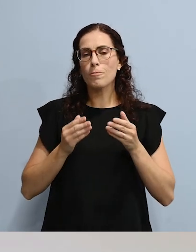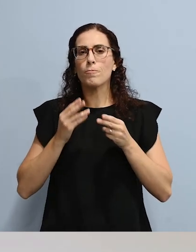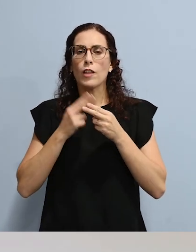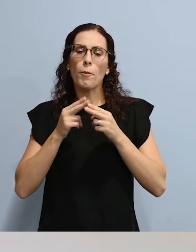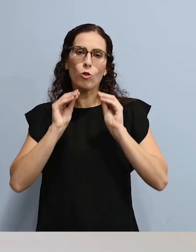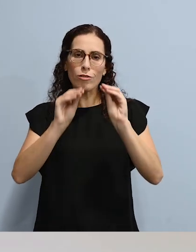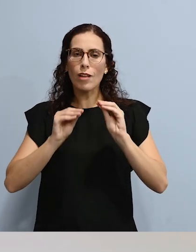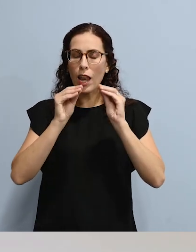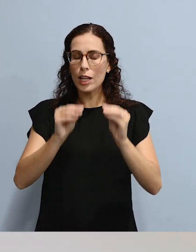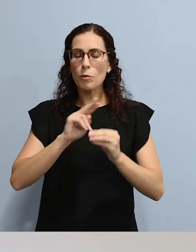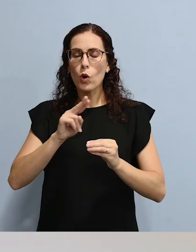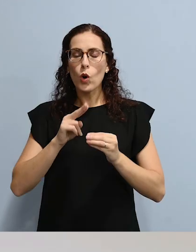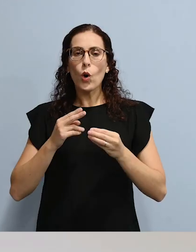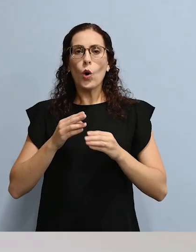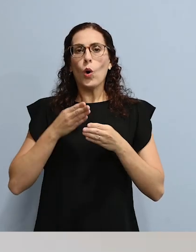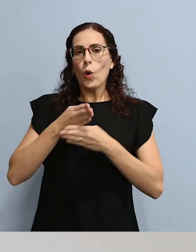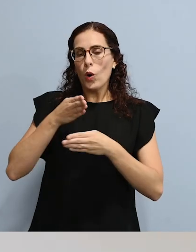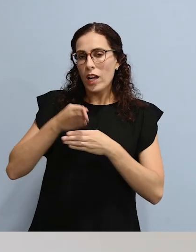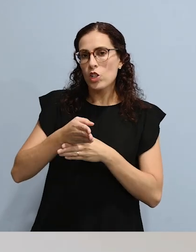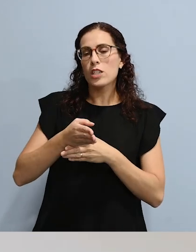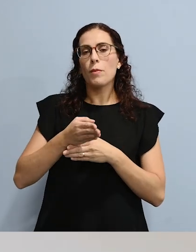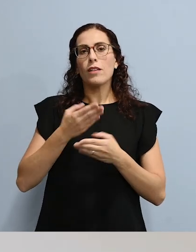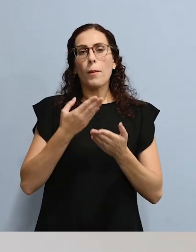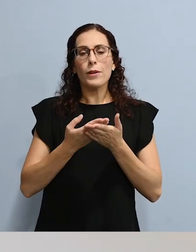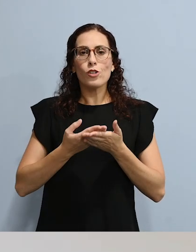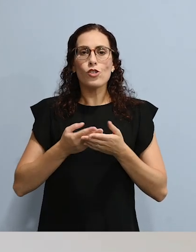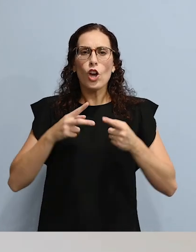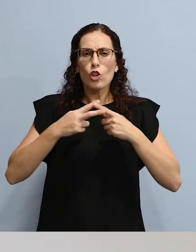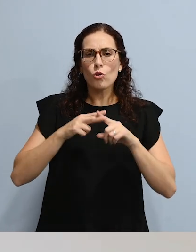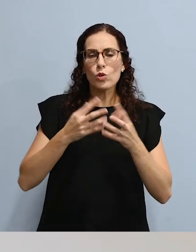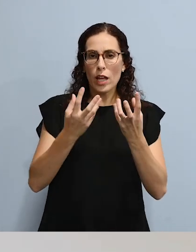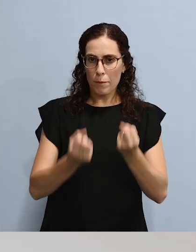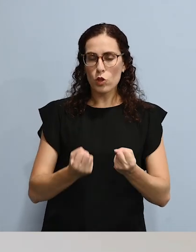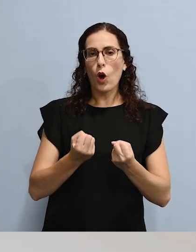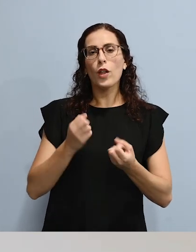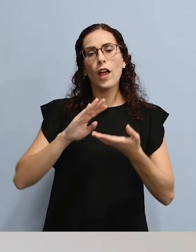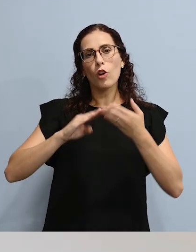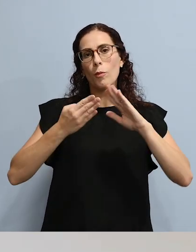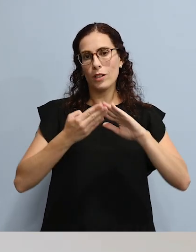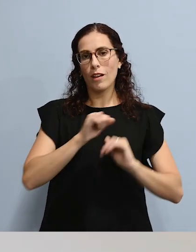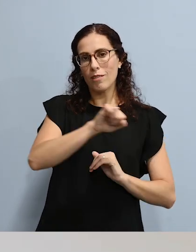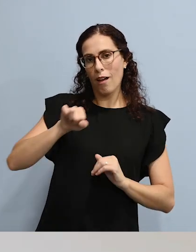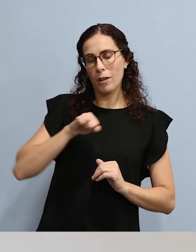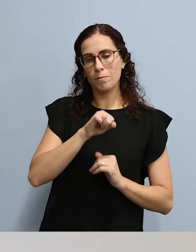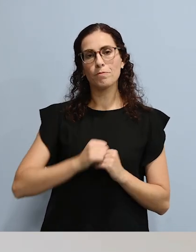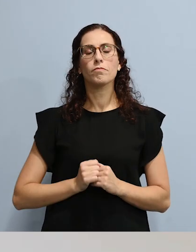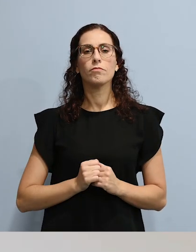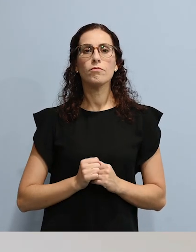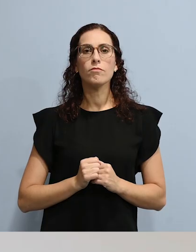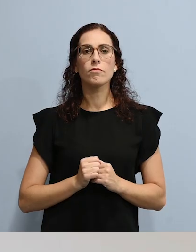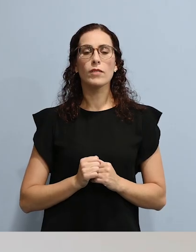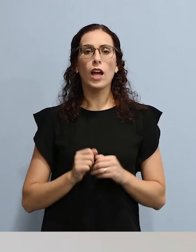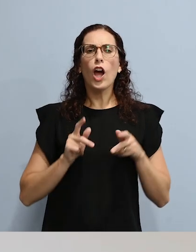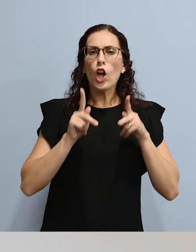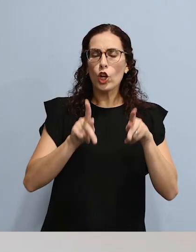outcomes, teaching methods, and accessibility principles, ensuring the Academy truly meets our community's